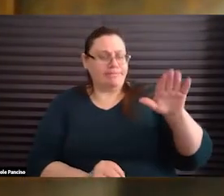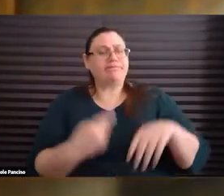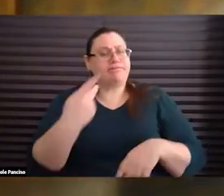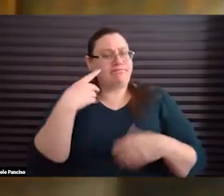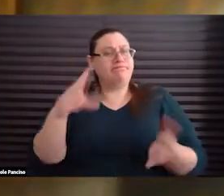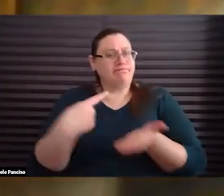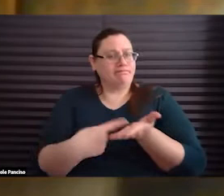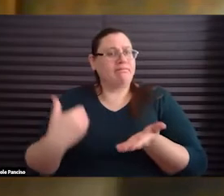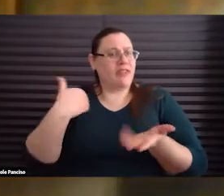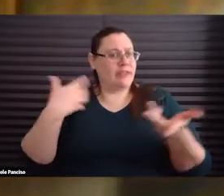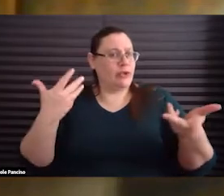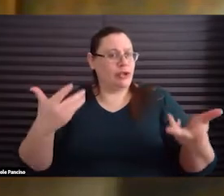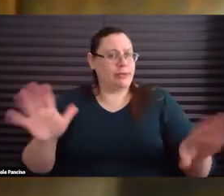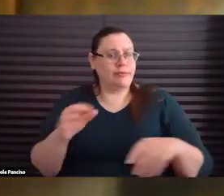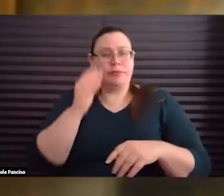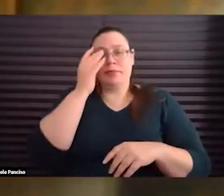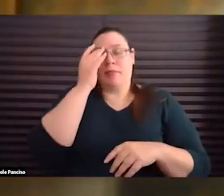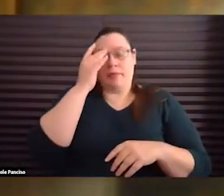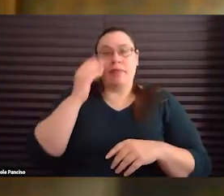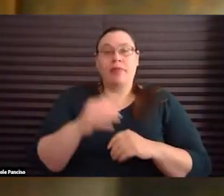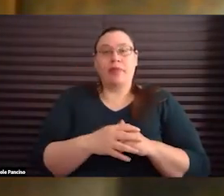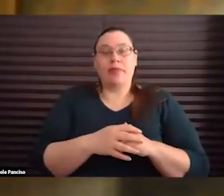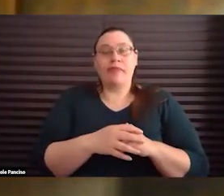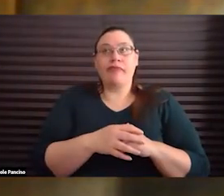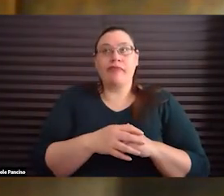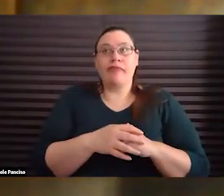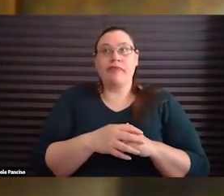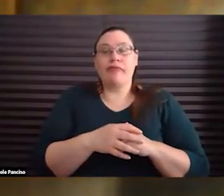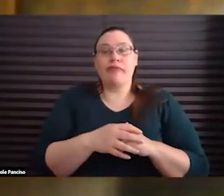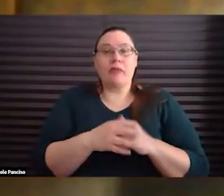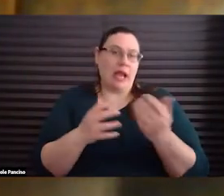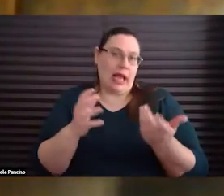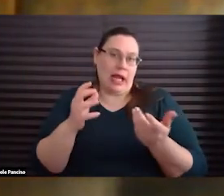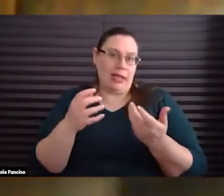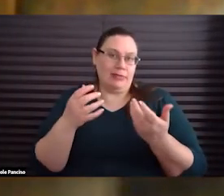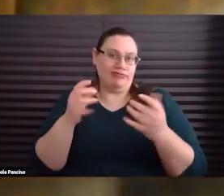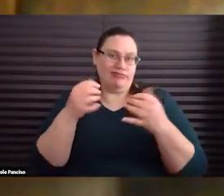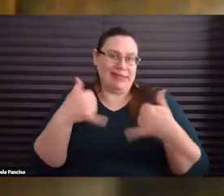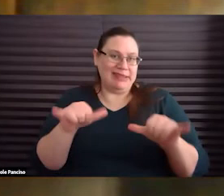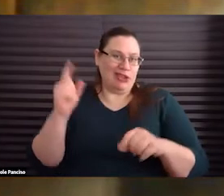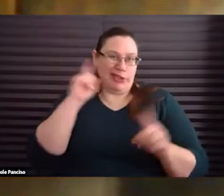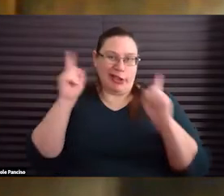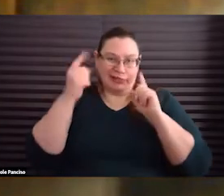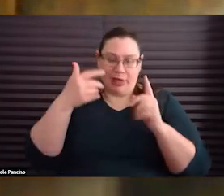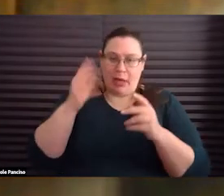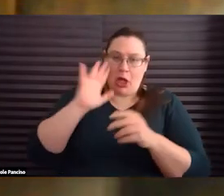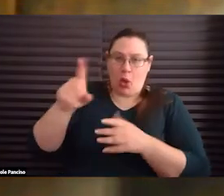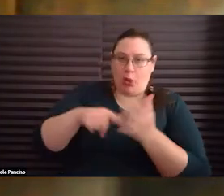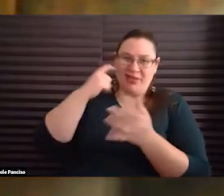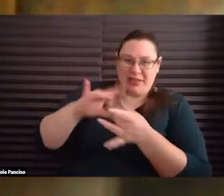before. I guess, and I continue to hear this notwithstanding what you've just said.